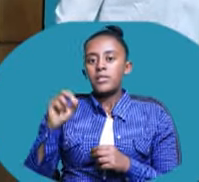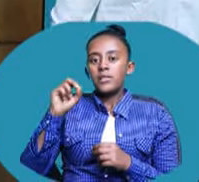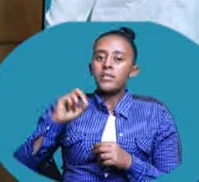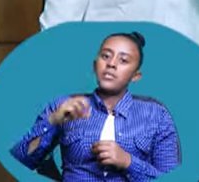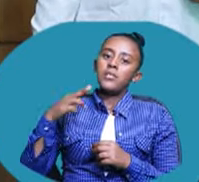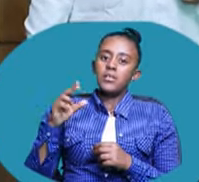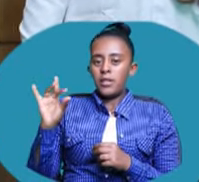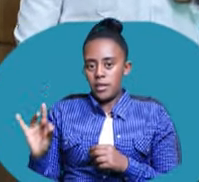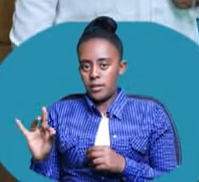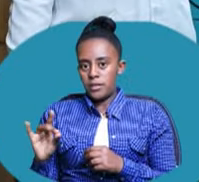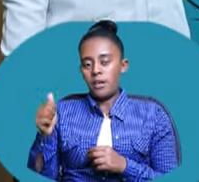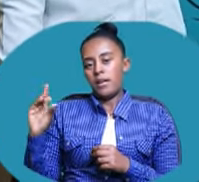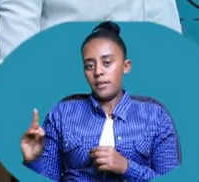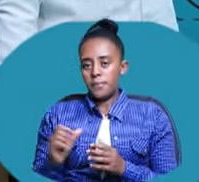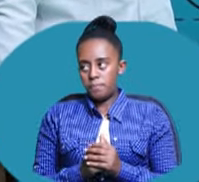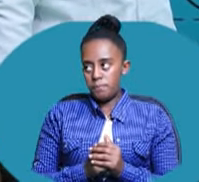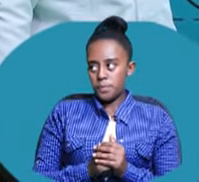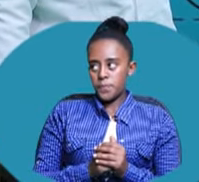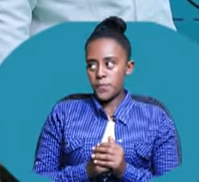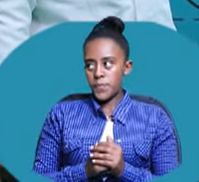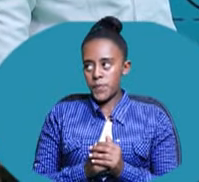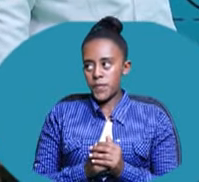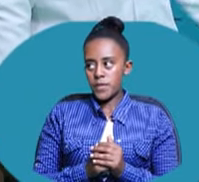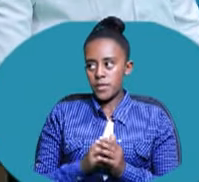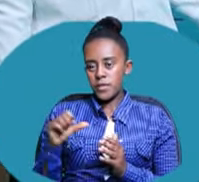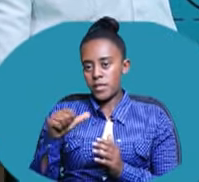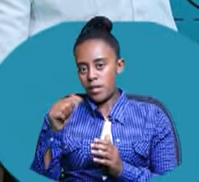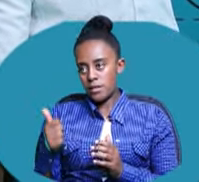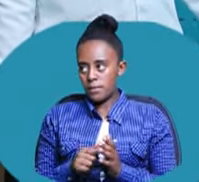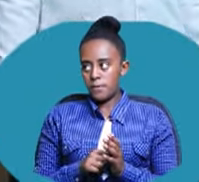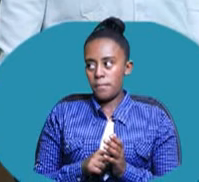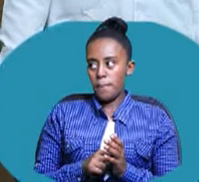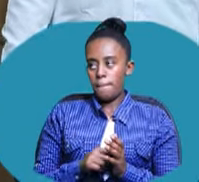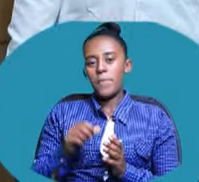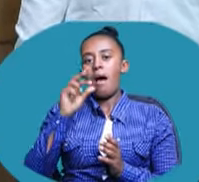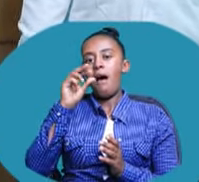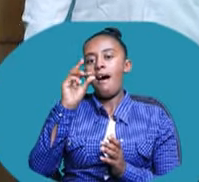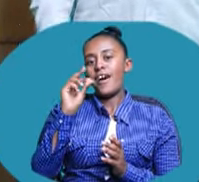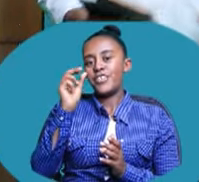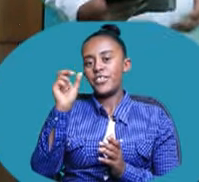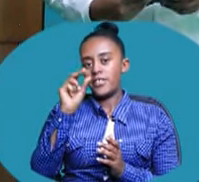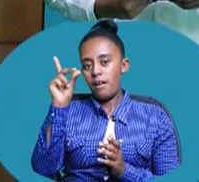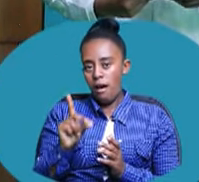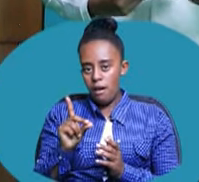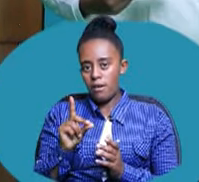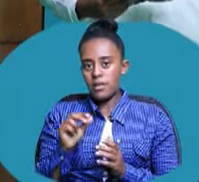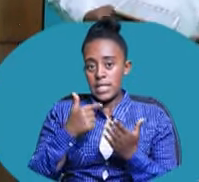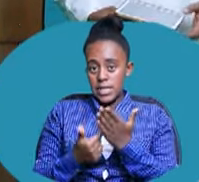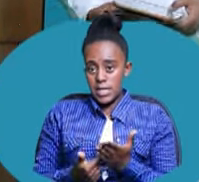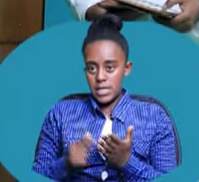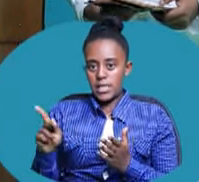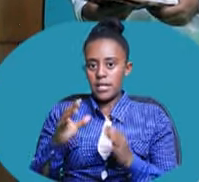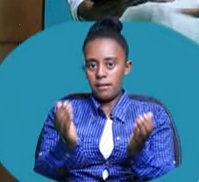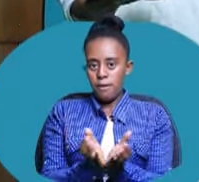of 14th century AD. The other Muslim sultanate, Sultanate of Hadiya, this kingdom was first